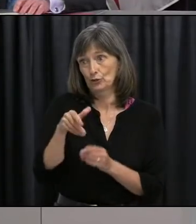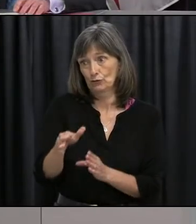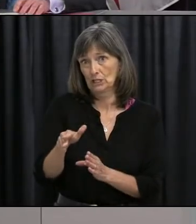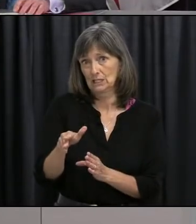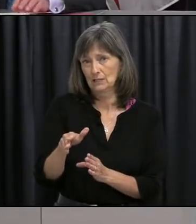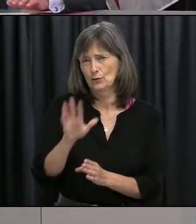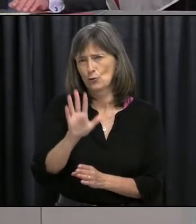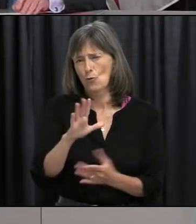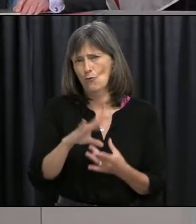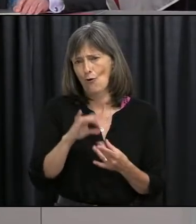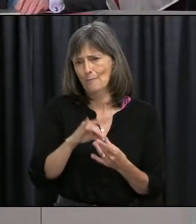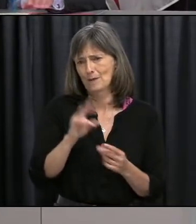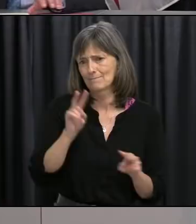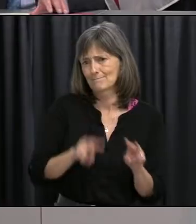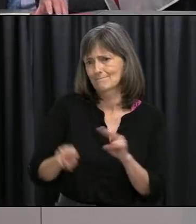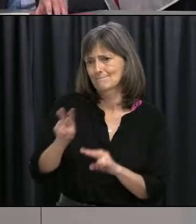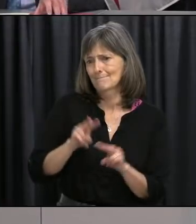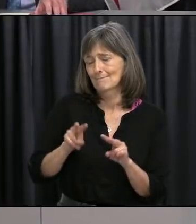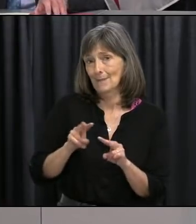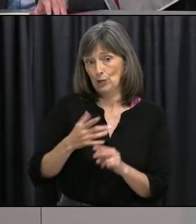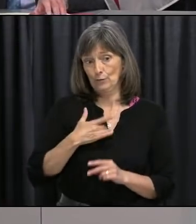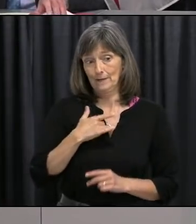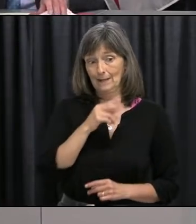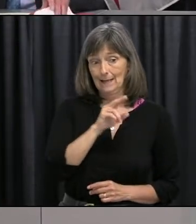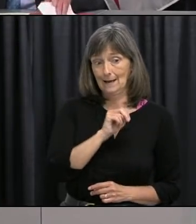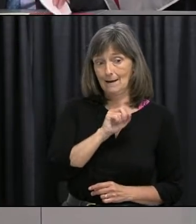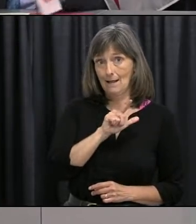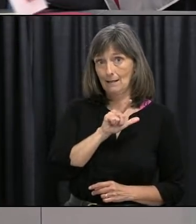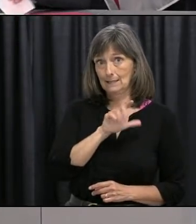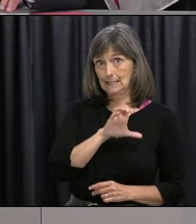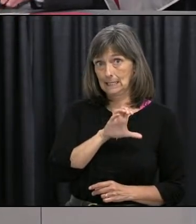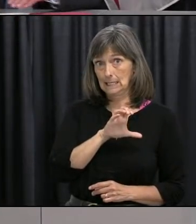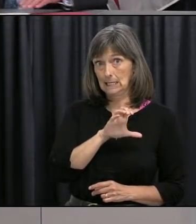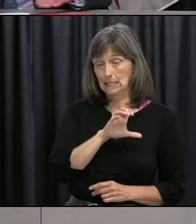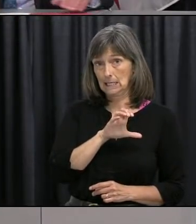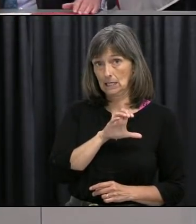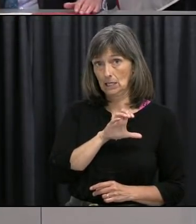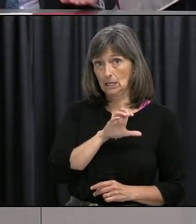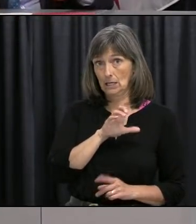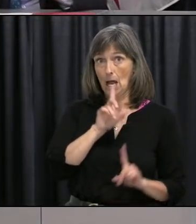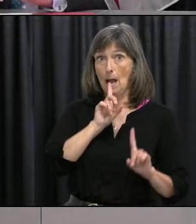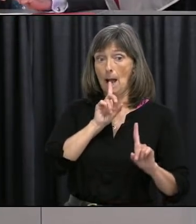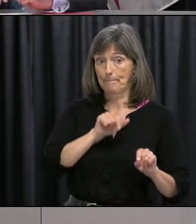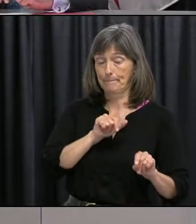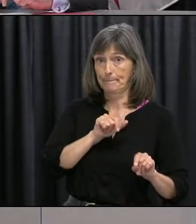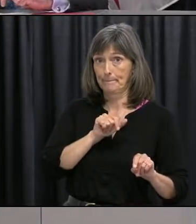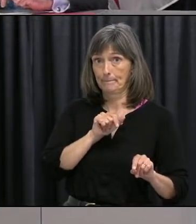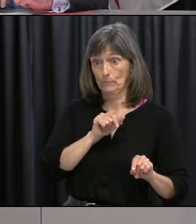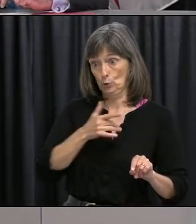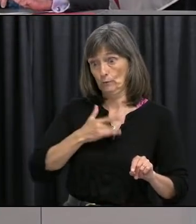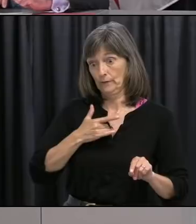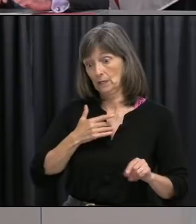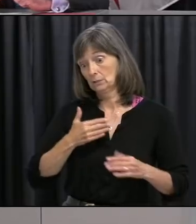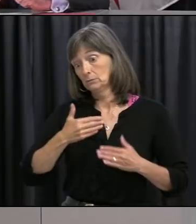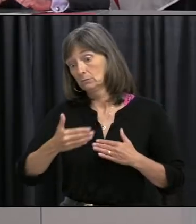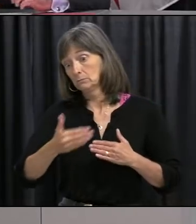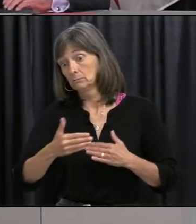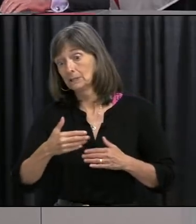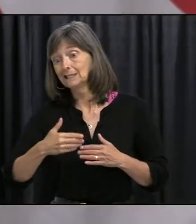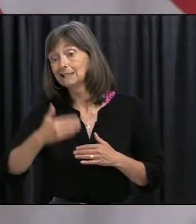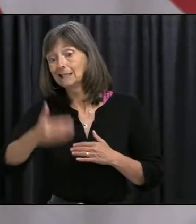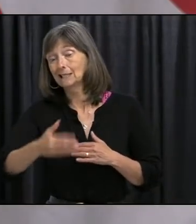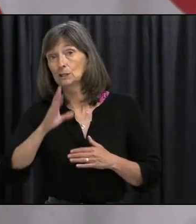around NLC inspectors will mean that this weekend looks differently than what we've seen for the past couple weekends?